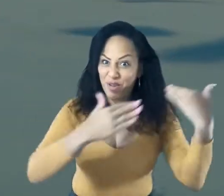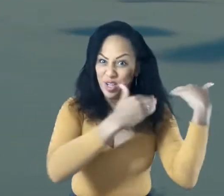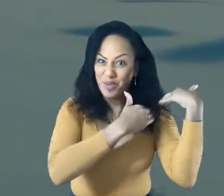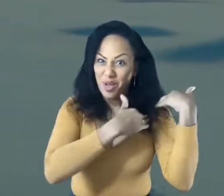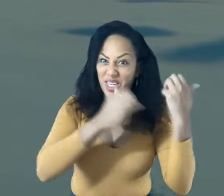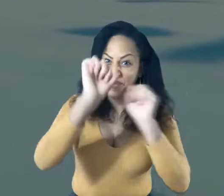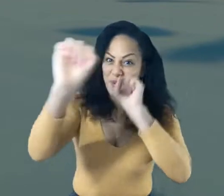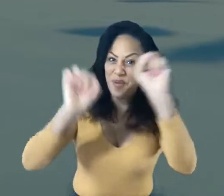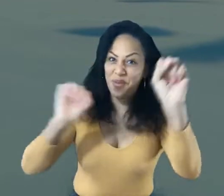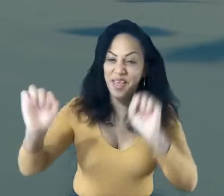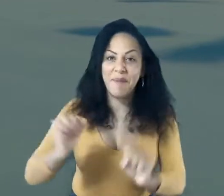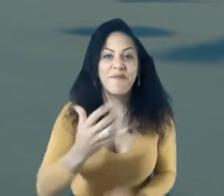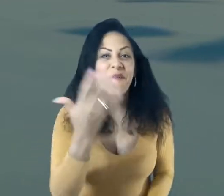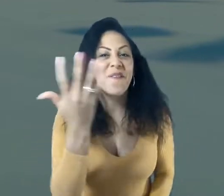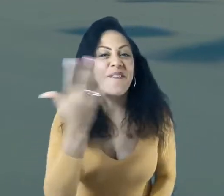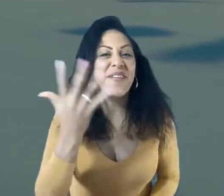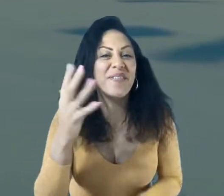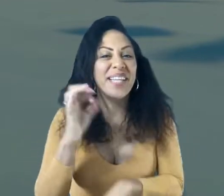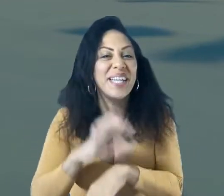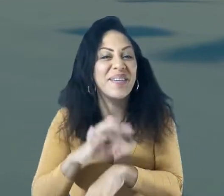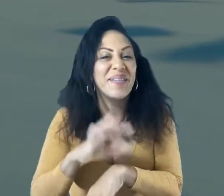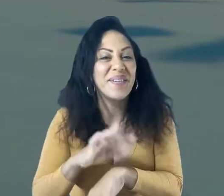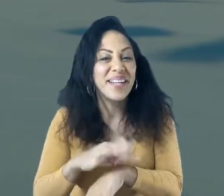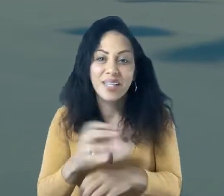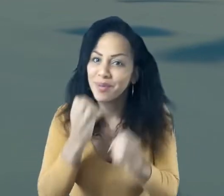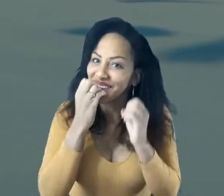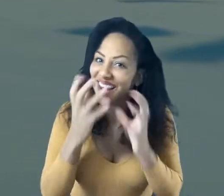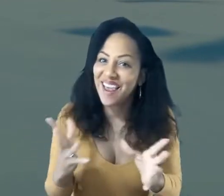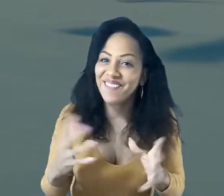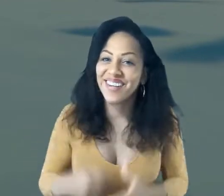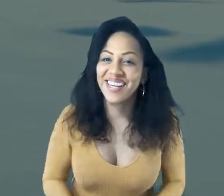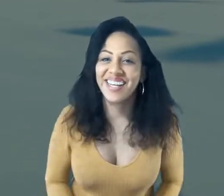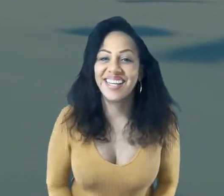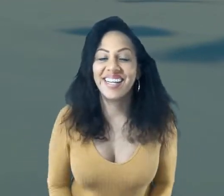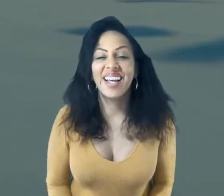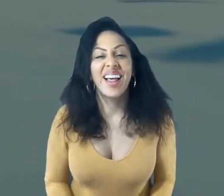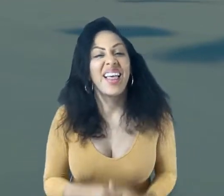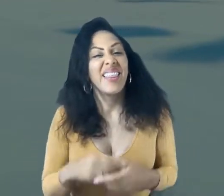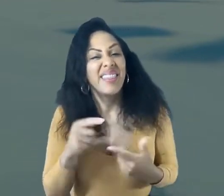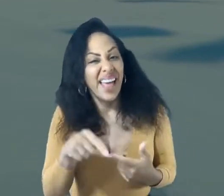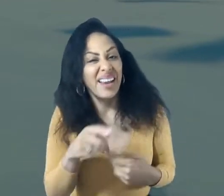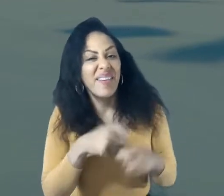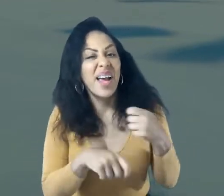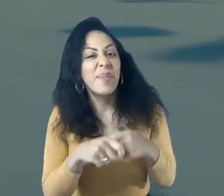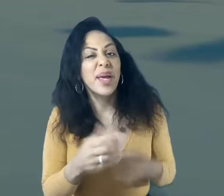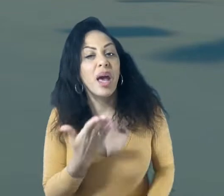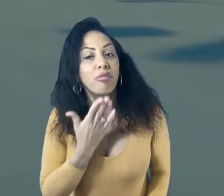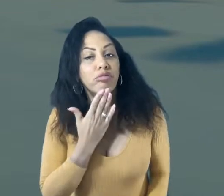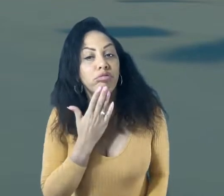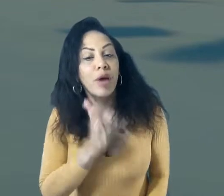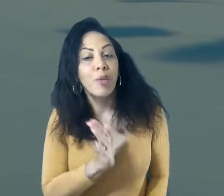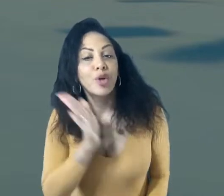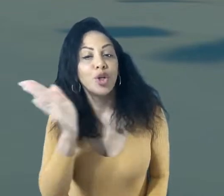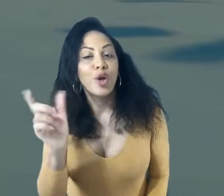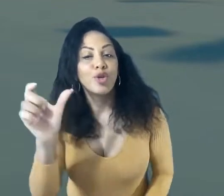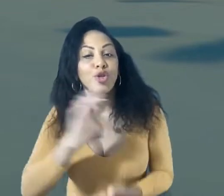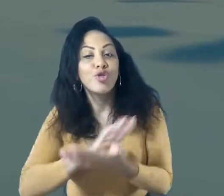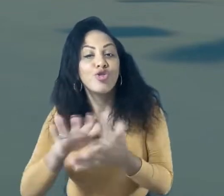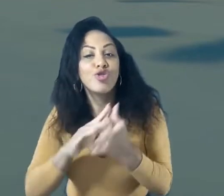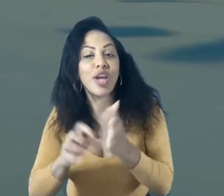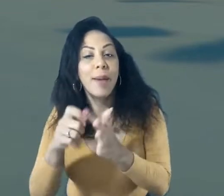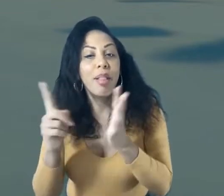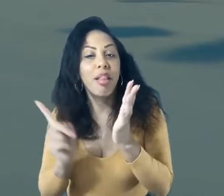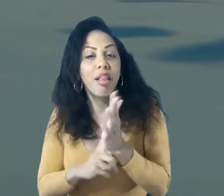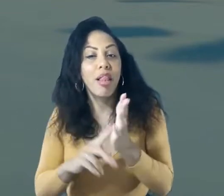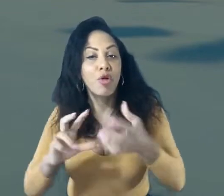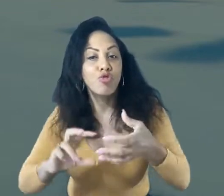Oh, it was lovely. And when I used to get fed up with that, I used to go over to Chapel Rock, and I used to take a little